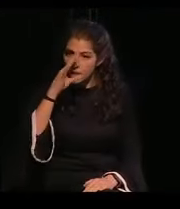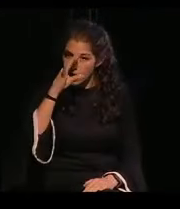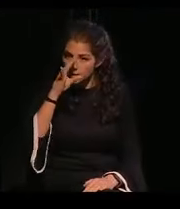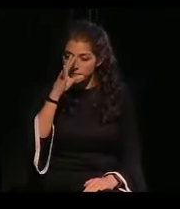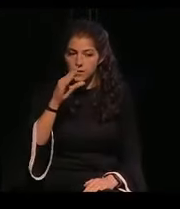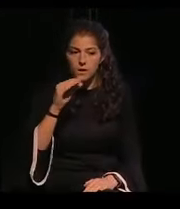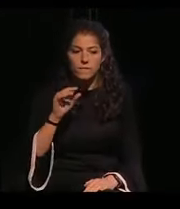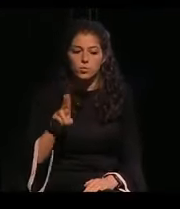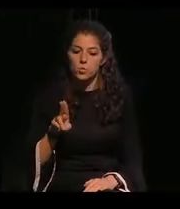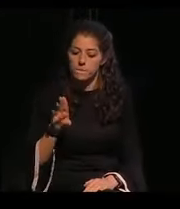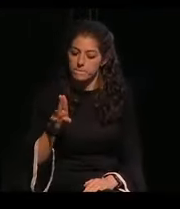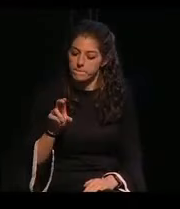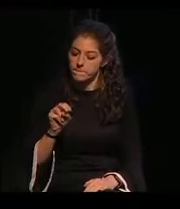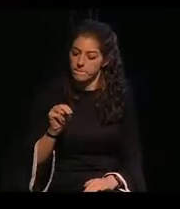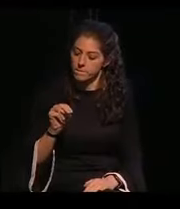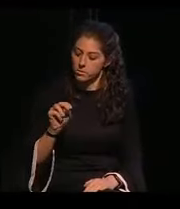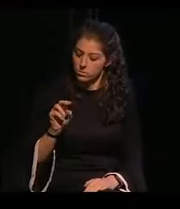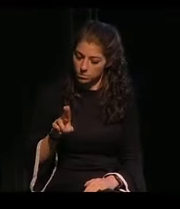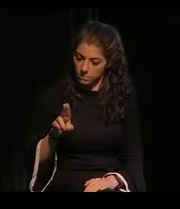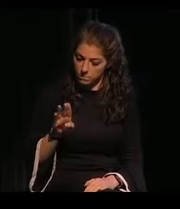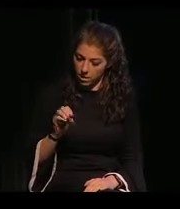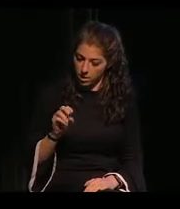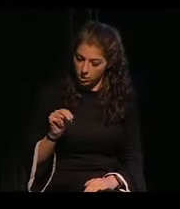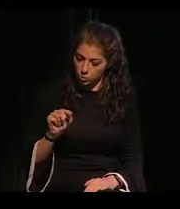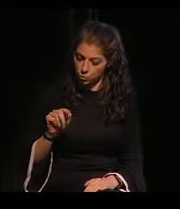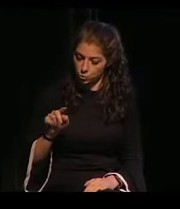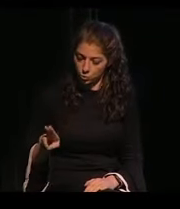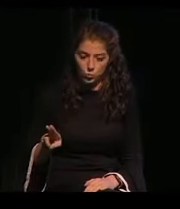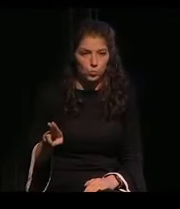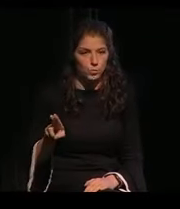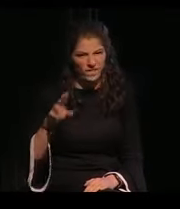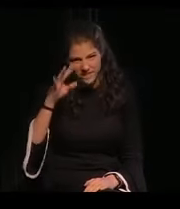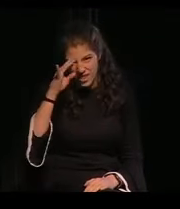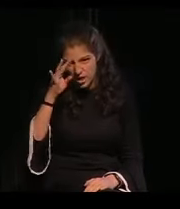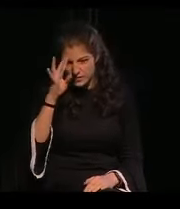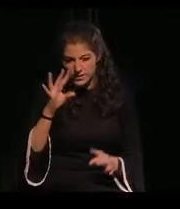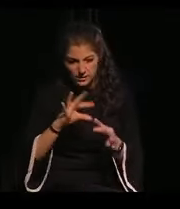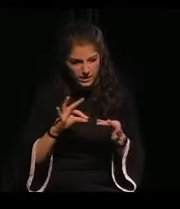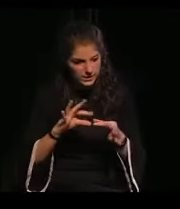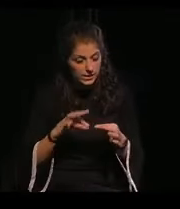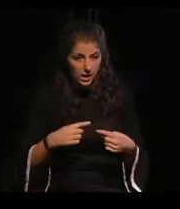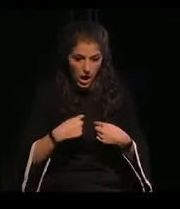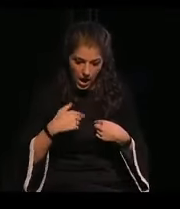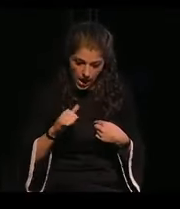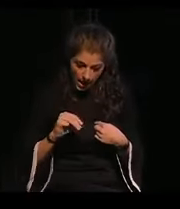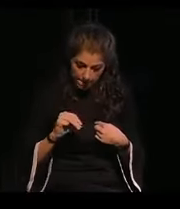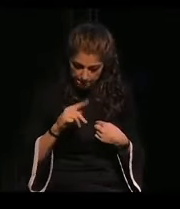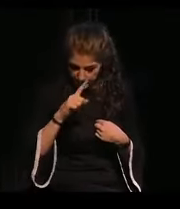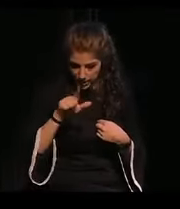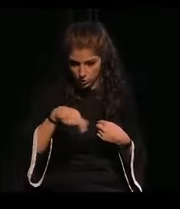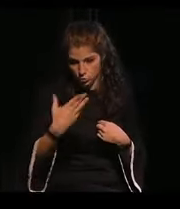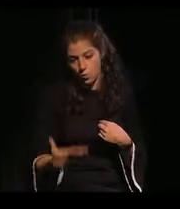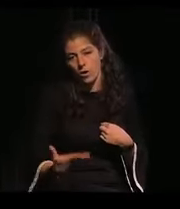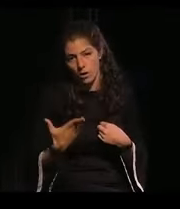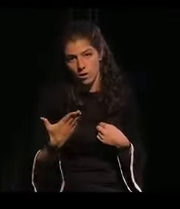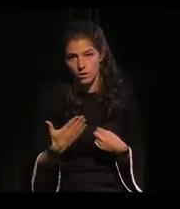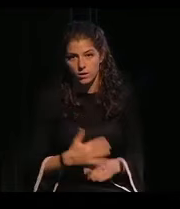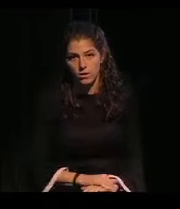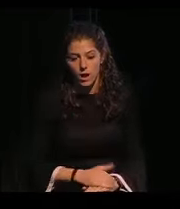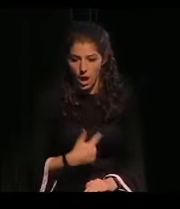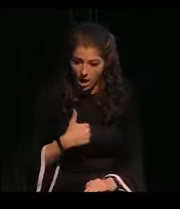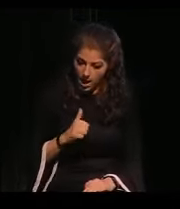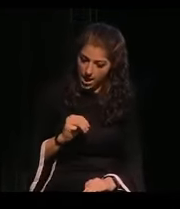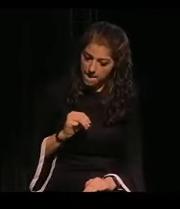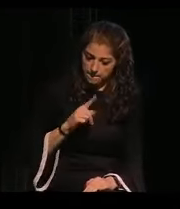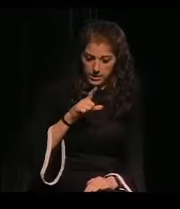of Ubuntu. The philosophy that says, I am because you are. I